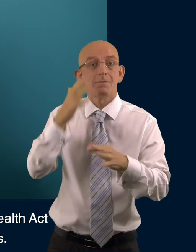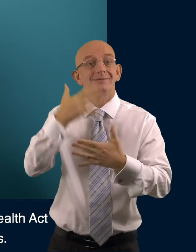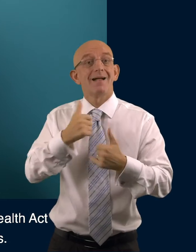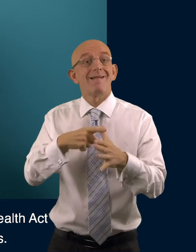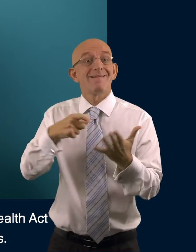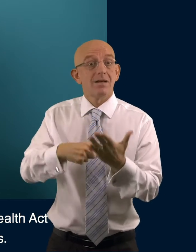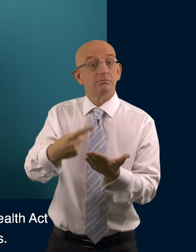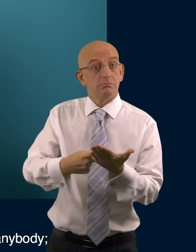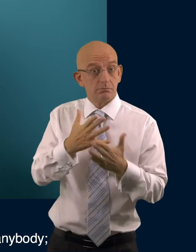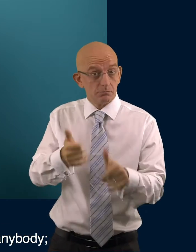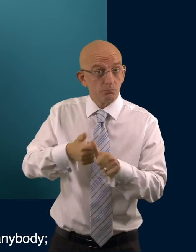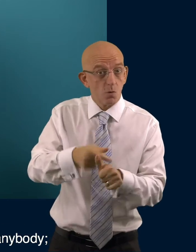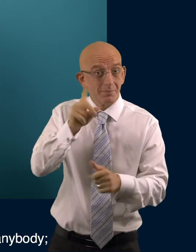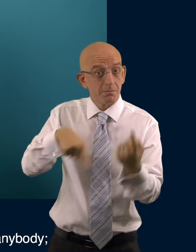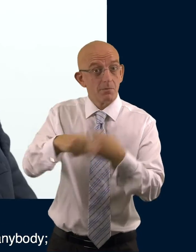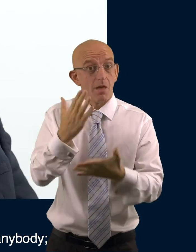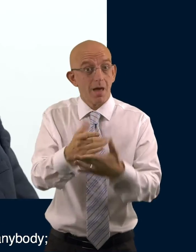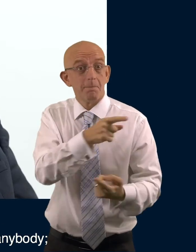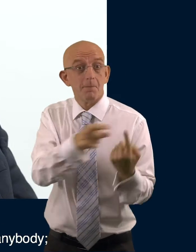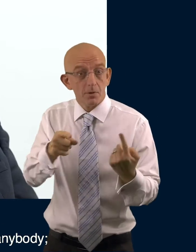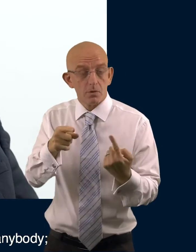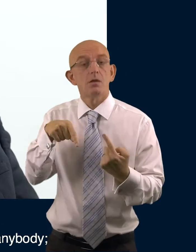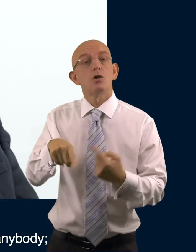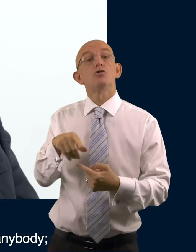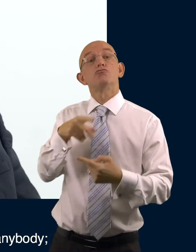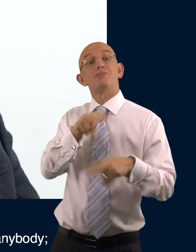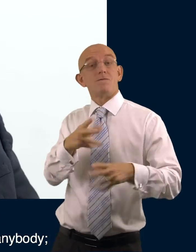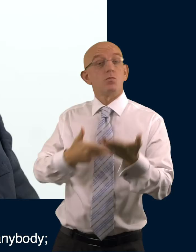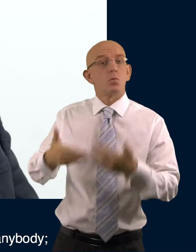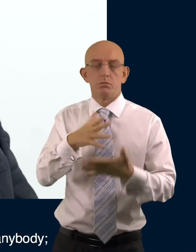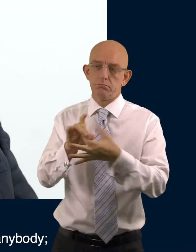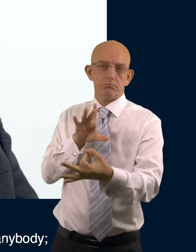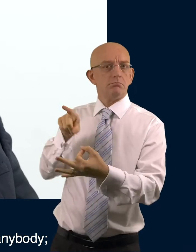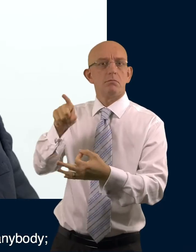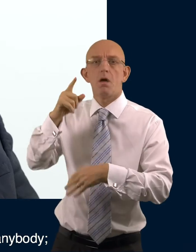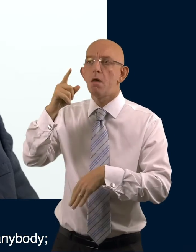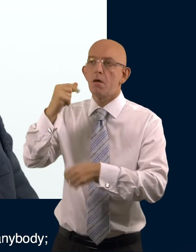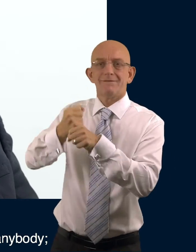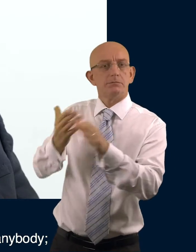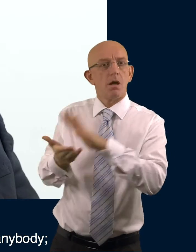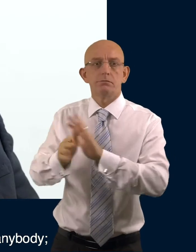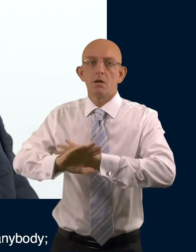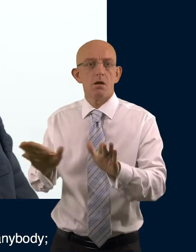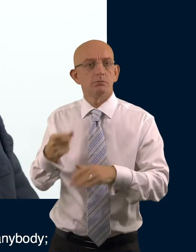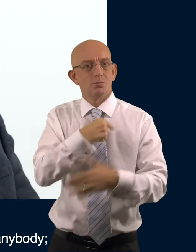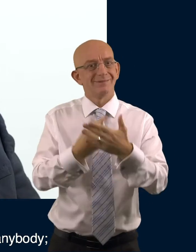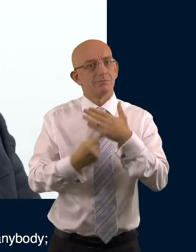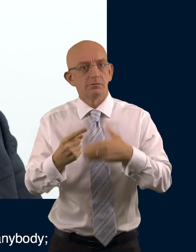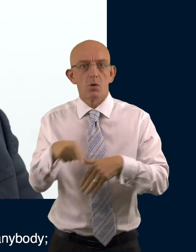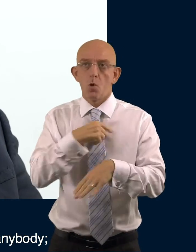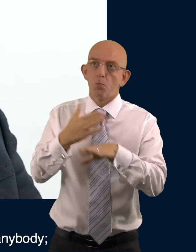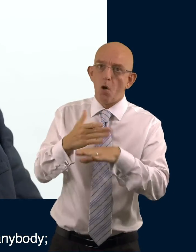Health Act supports and protects people's human rights. The review is independent of government and independent of services, so we don't